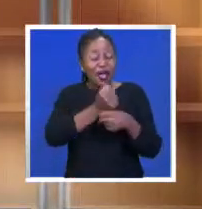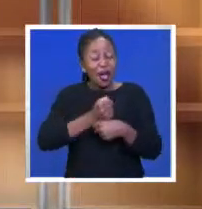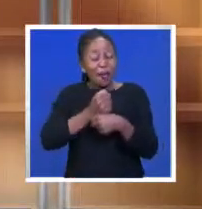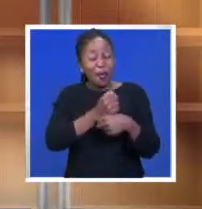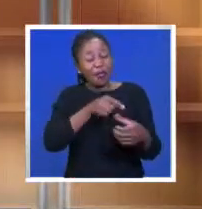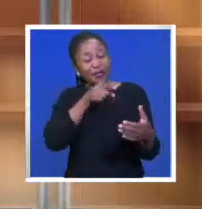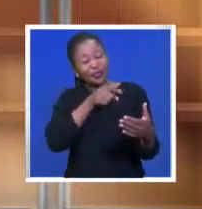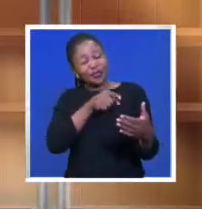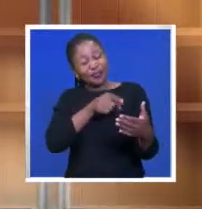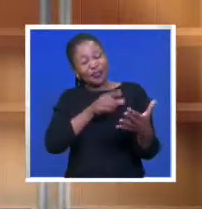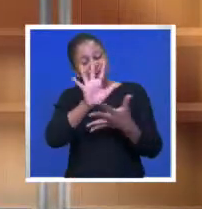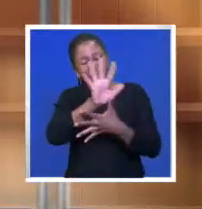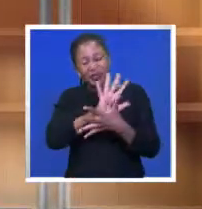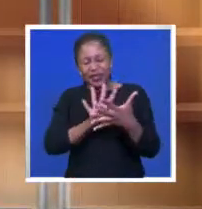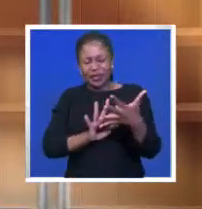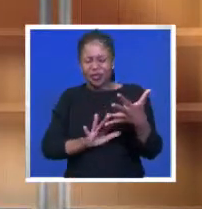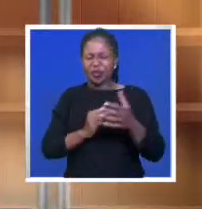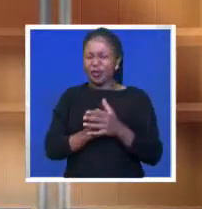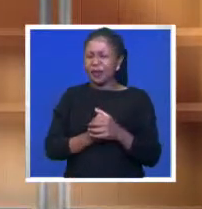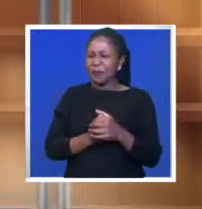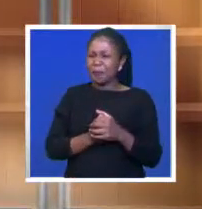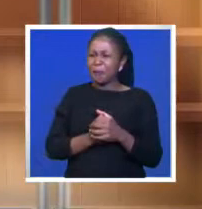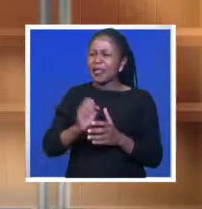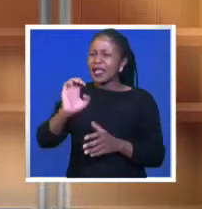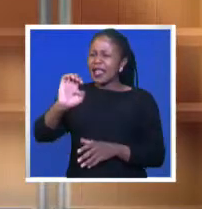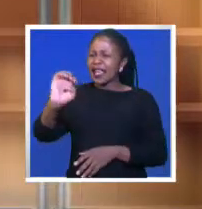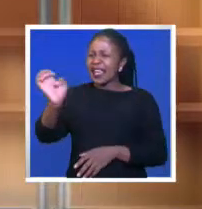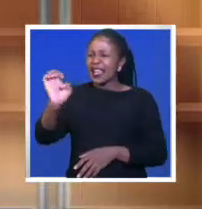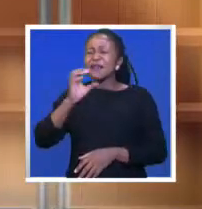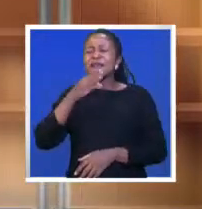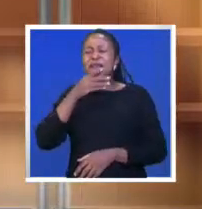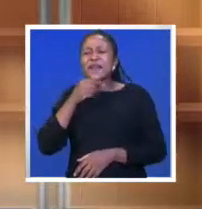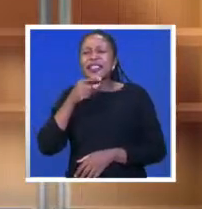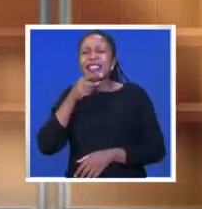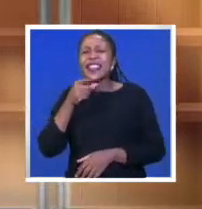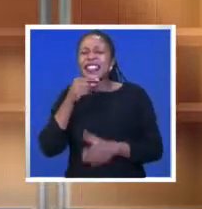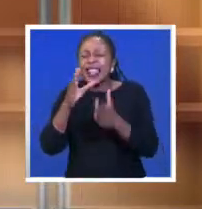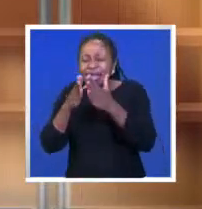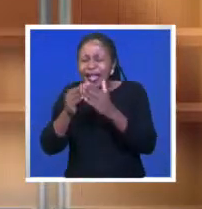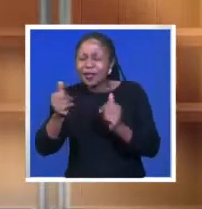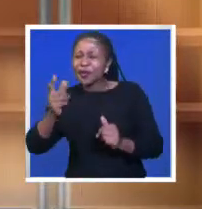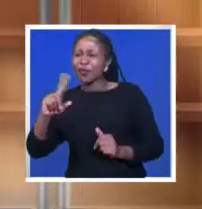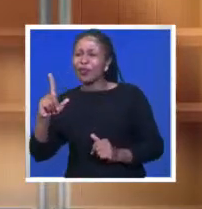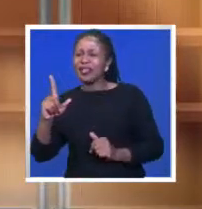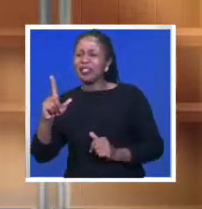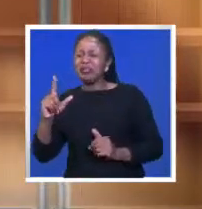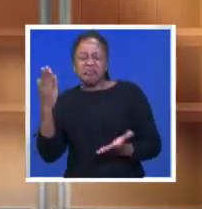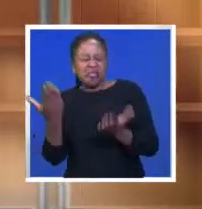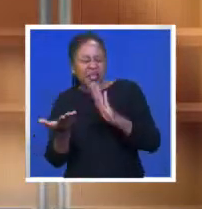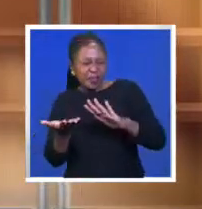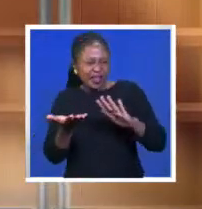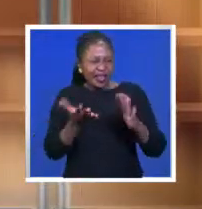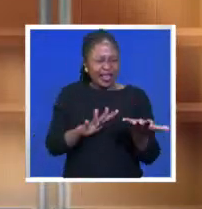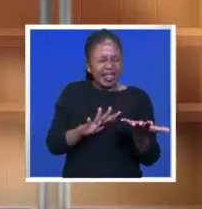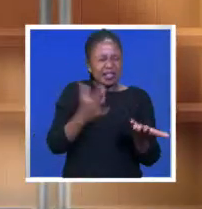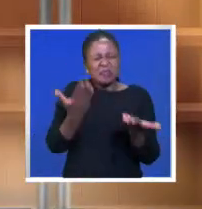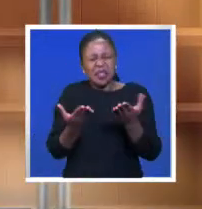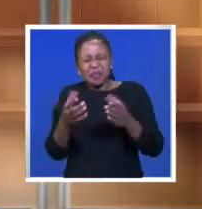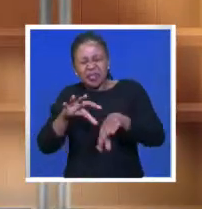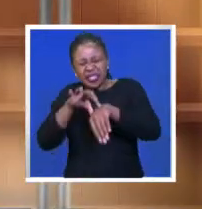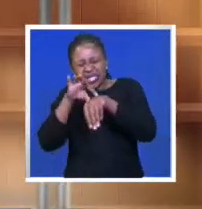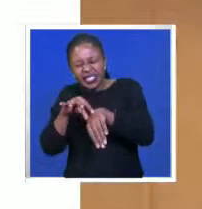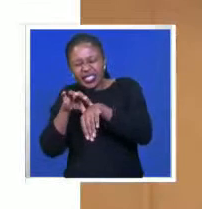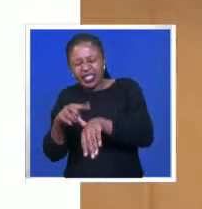fellow, especially Edmond Dantes and this particular one. So, but before we move on with the story, my